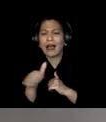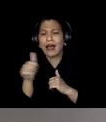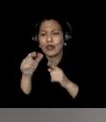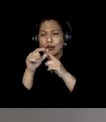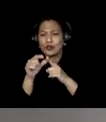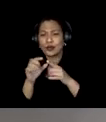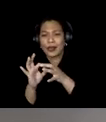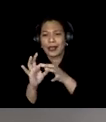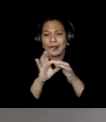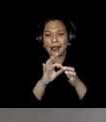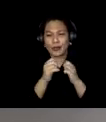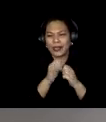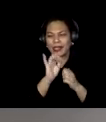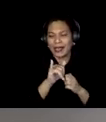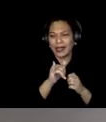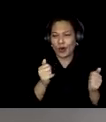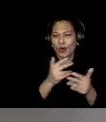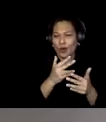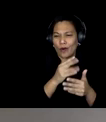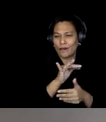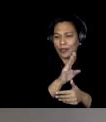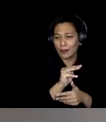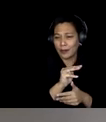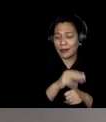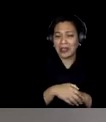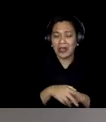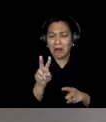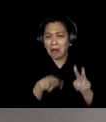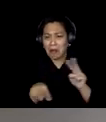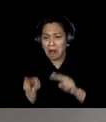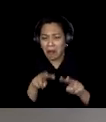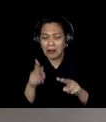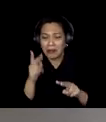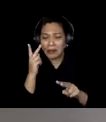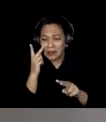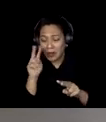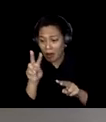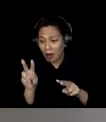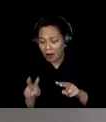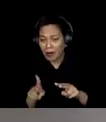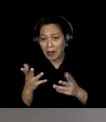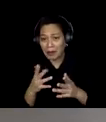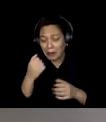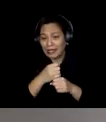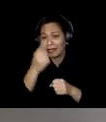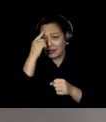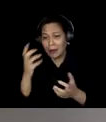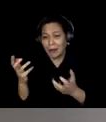terms people are using, and think about whether that makes sense for the content that you're trying to